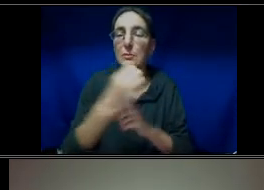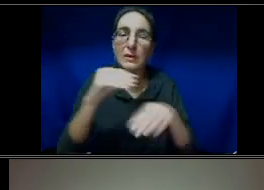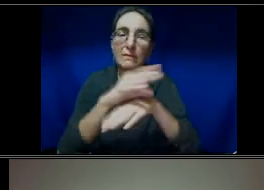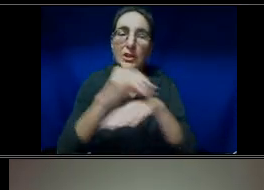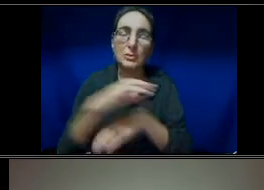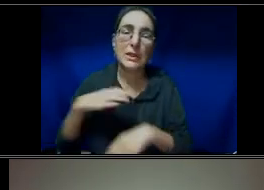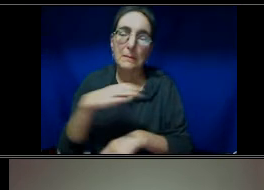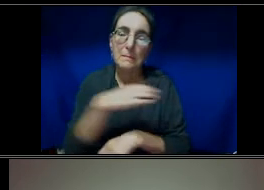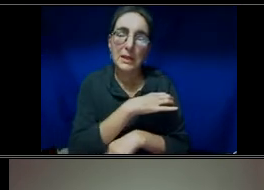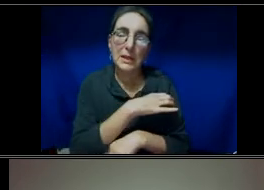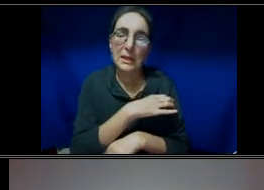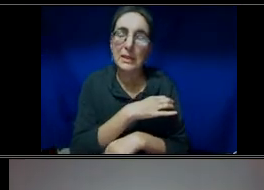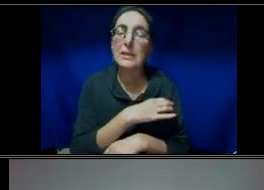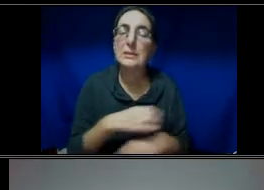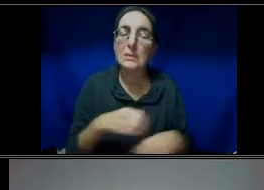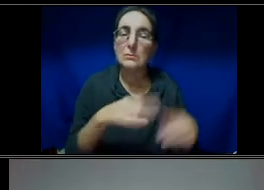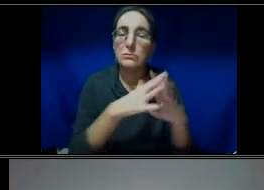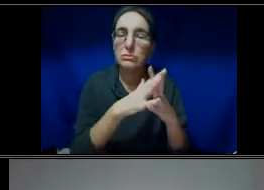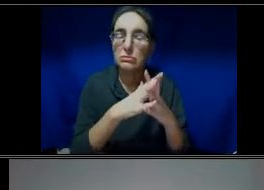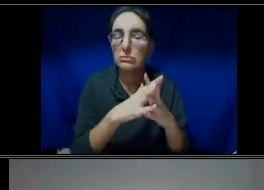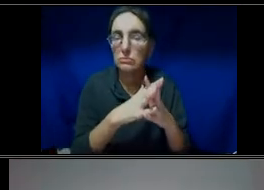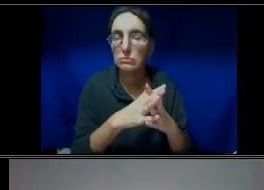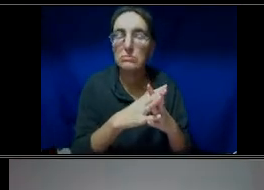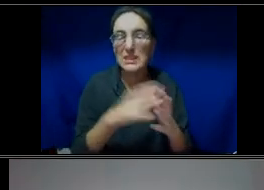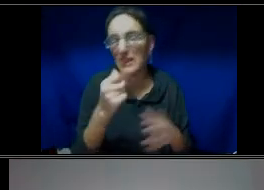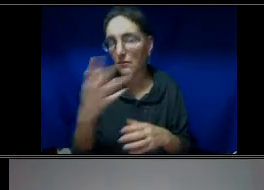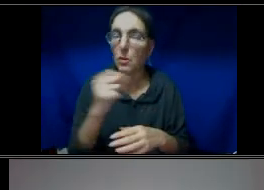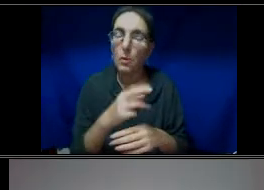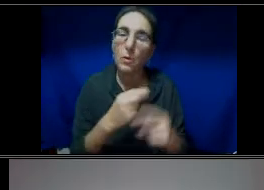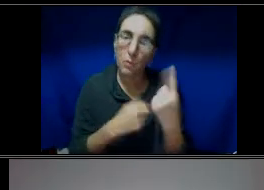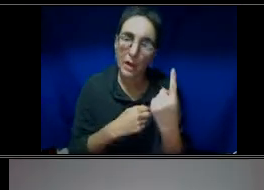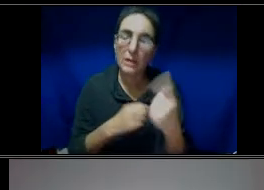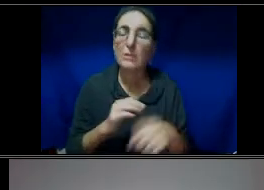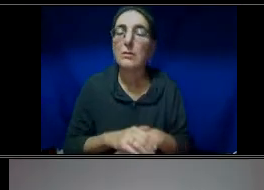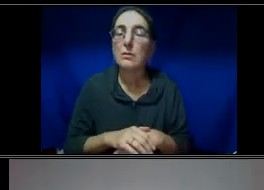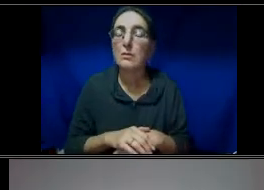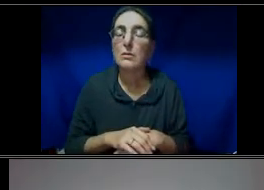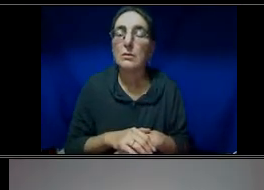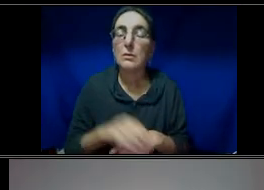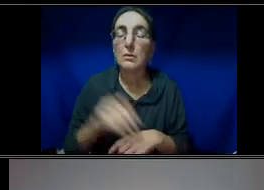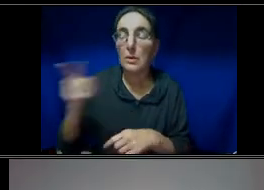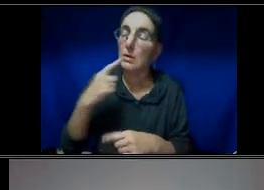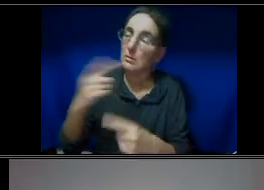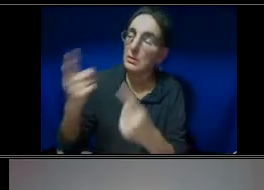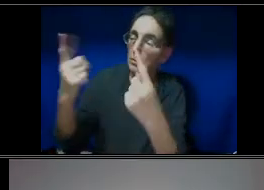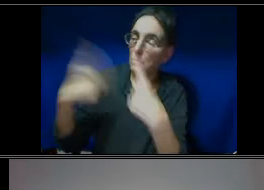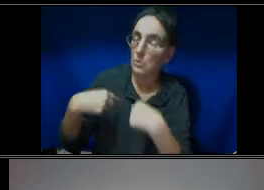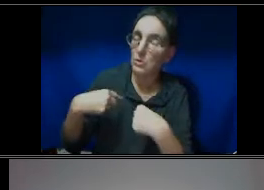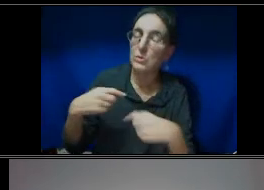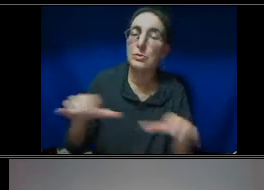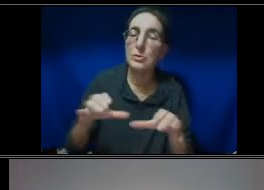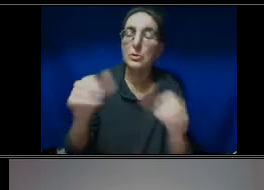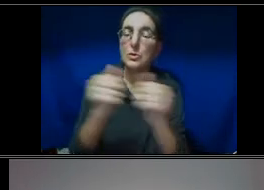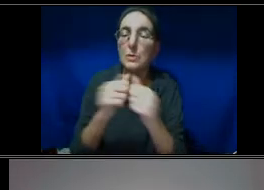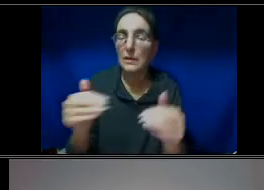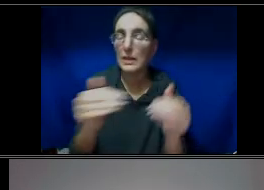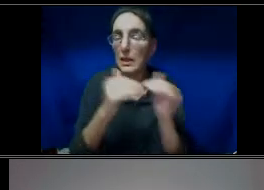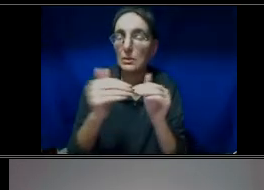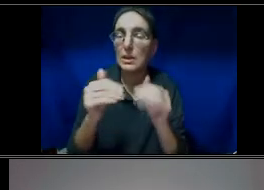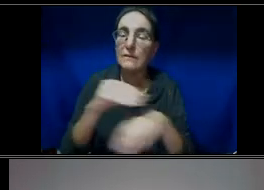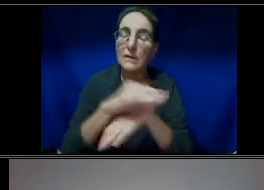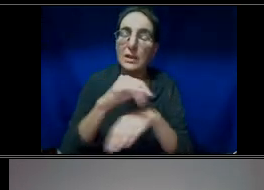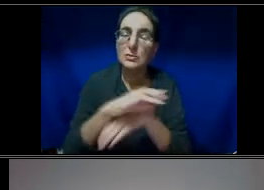or singular, or one committee. And what CAPTI is directing us to do with this Equity Advisory Committee is to